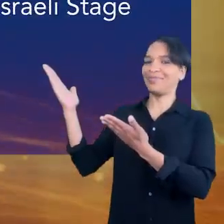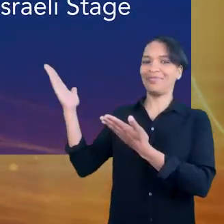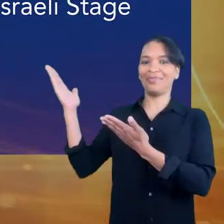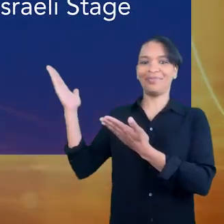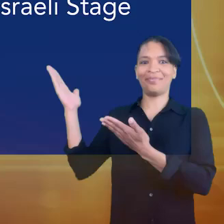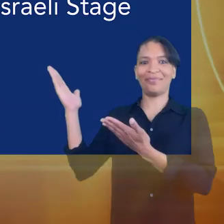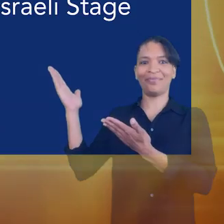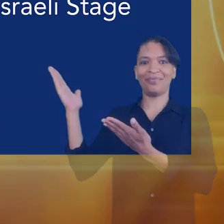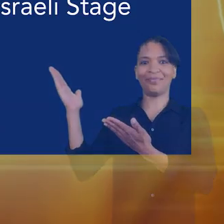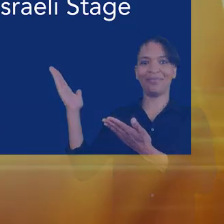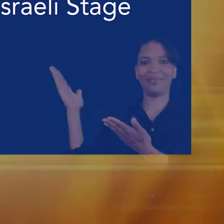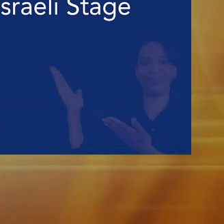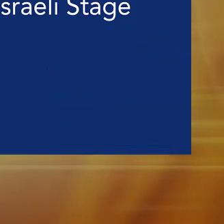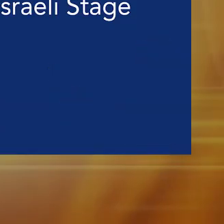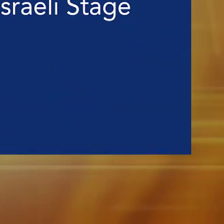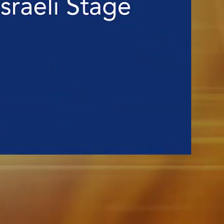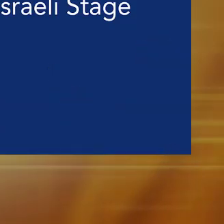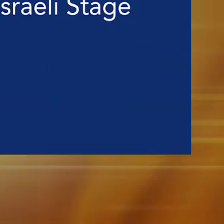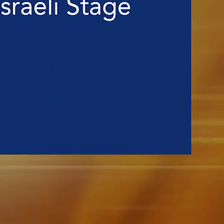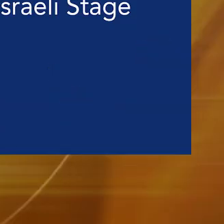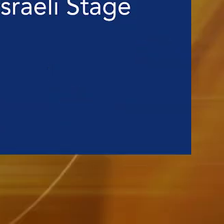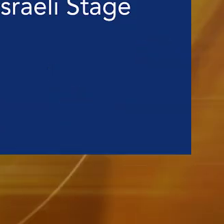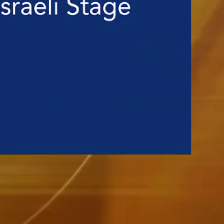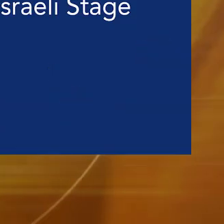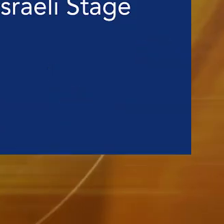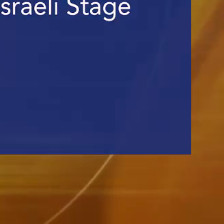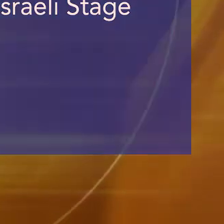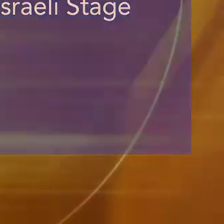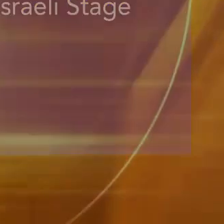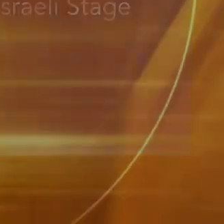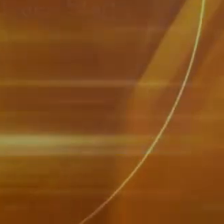Nail Nasser, The Return, Israeli Stage.